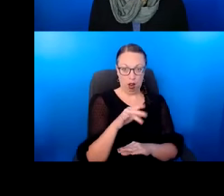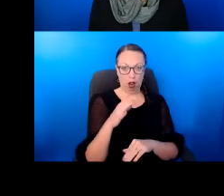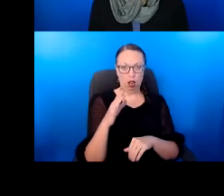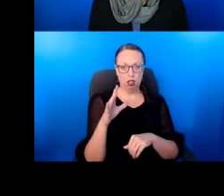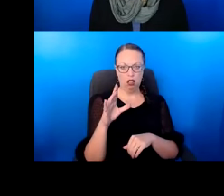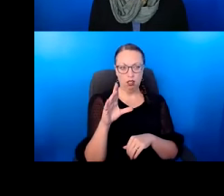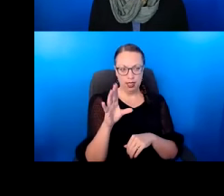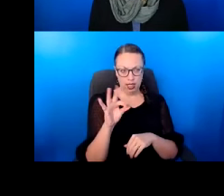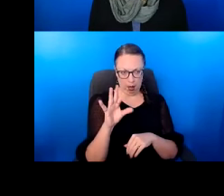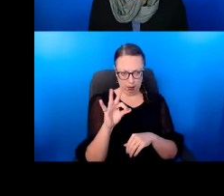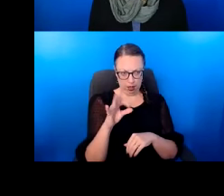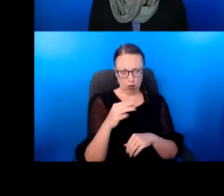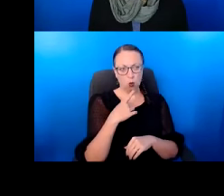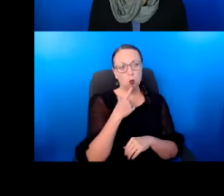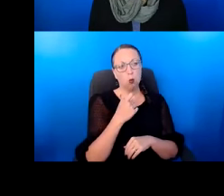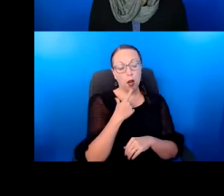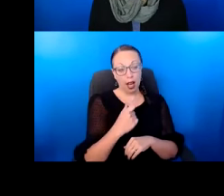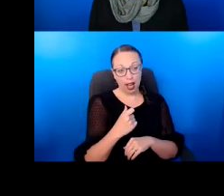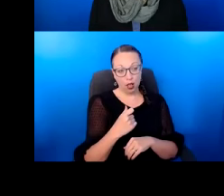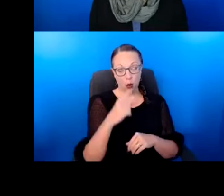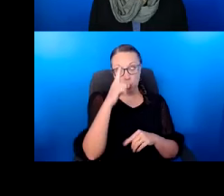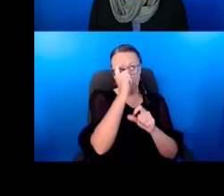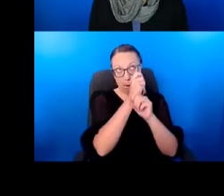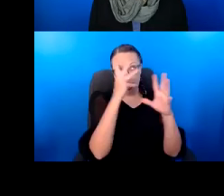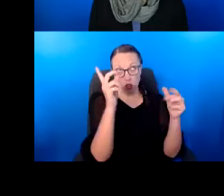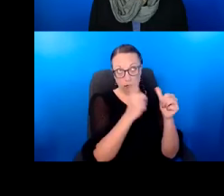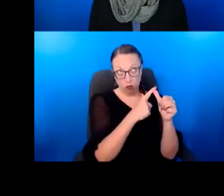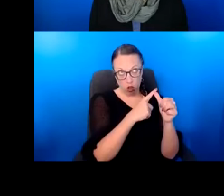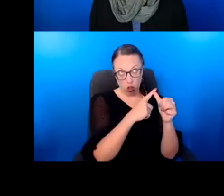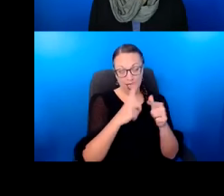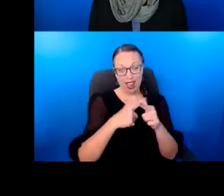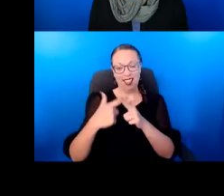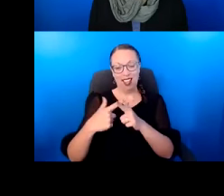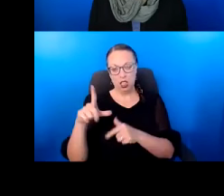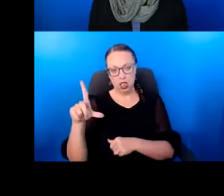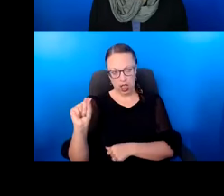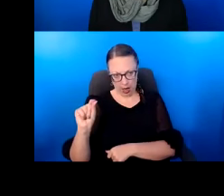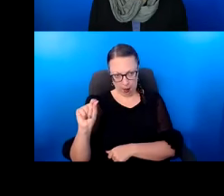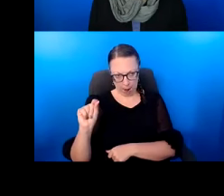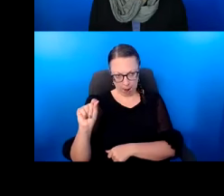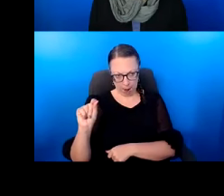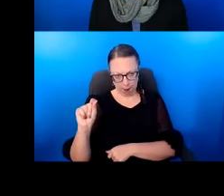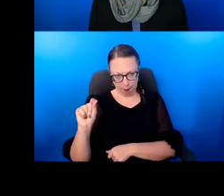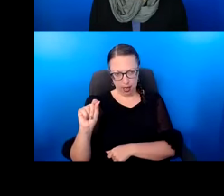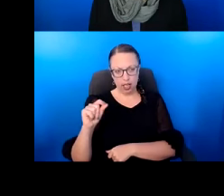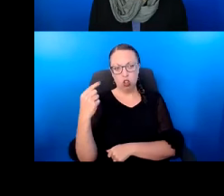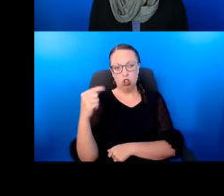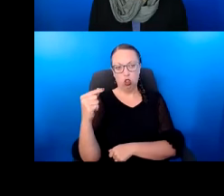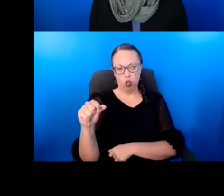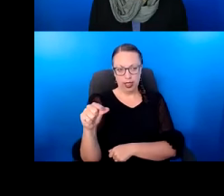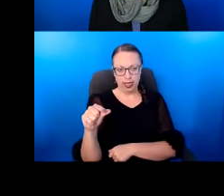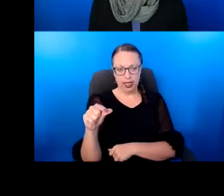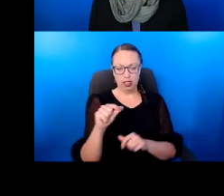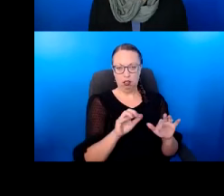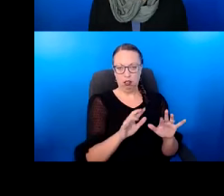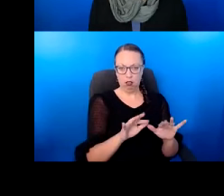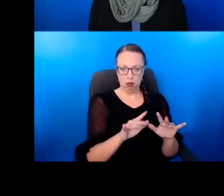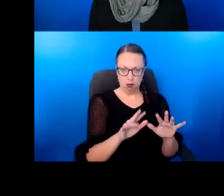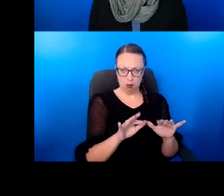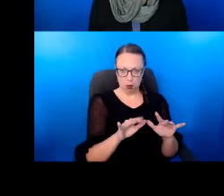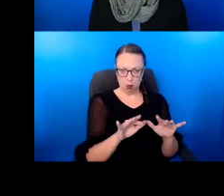red is tapping when it was preceded by imagined tapping. And in green is tapping when it was preceded